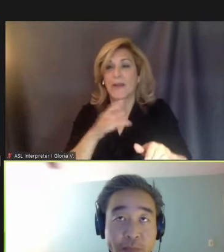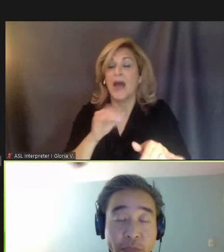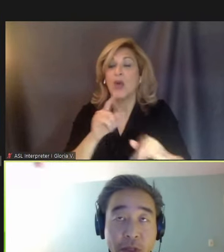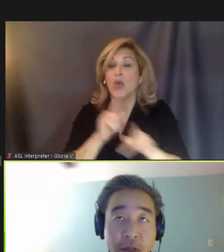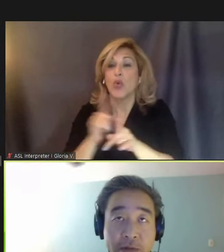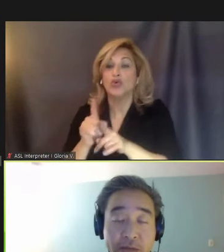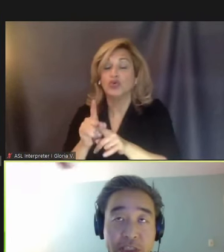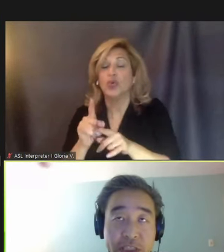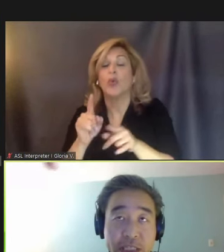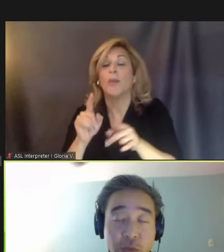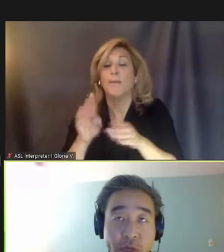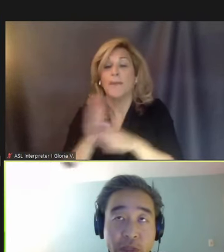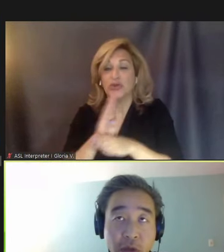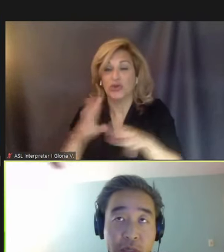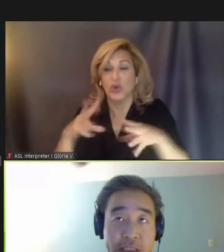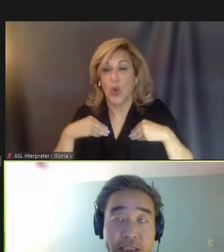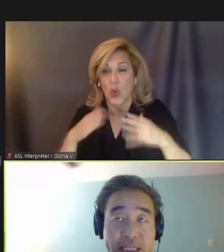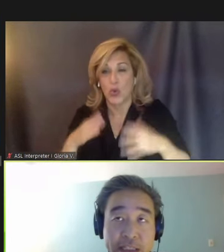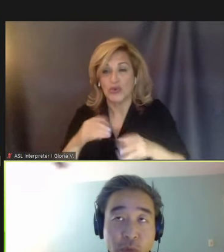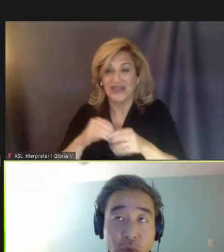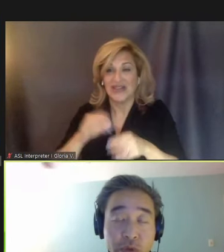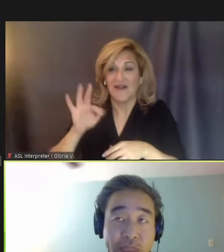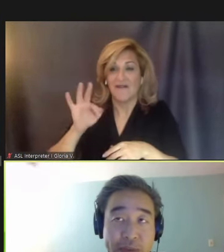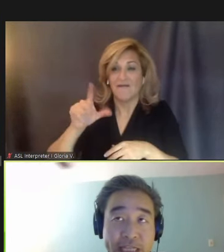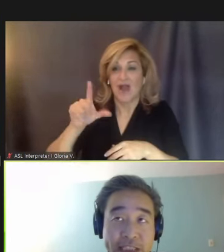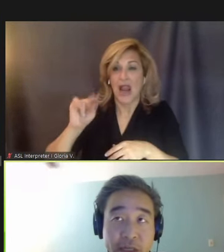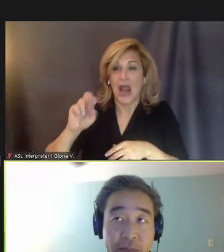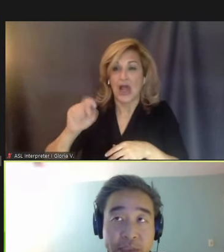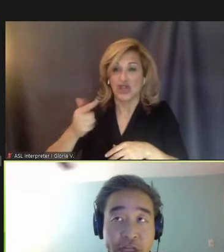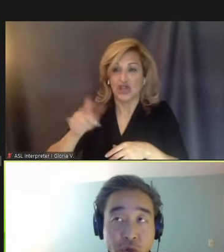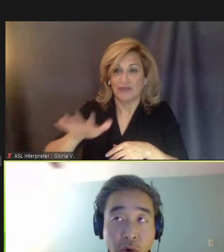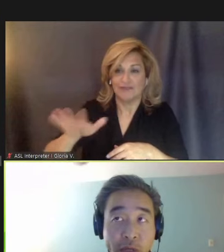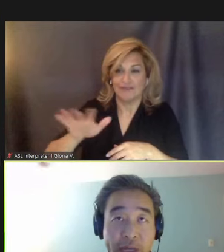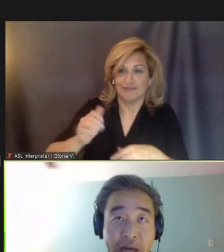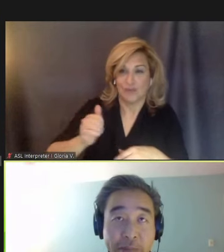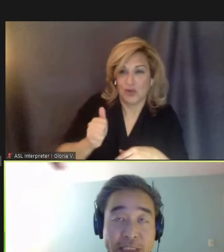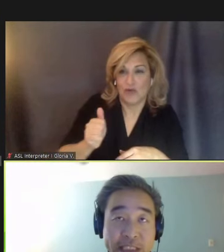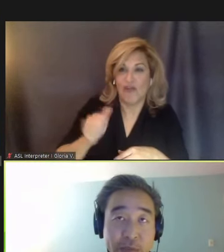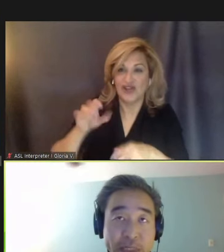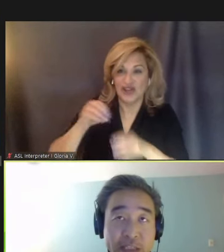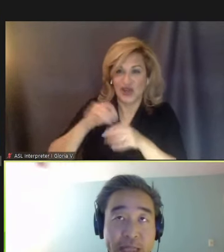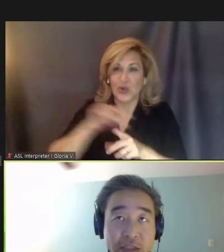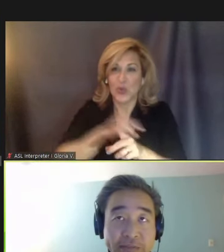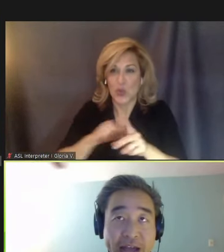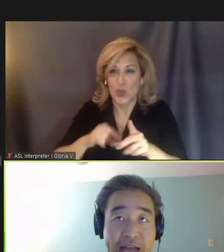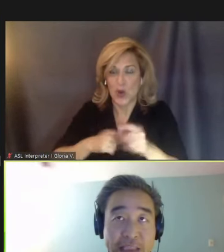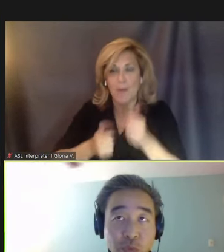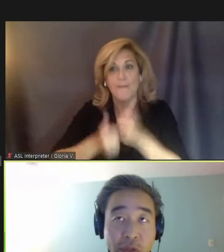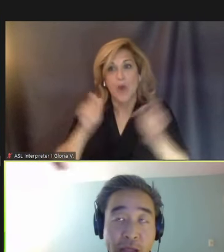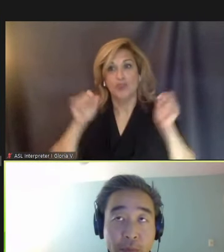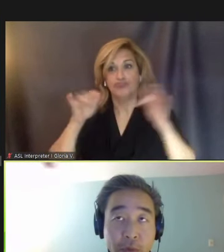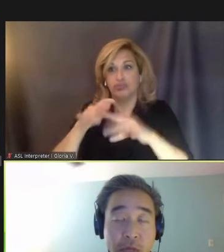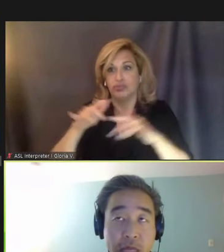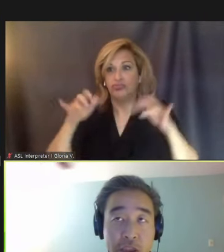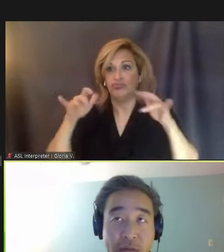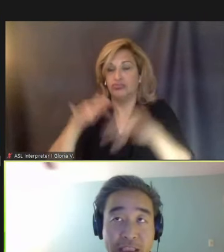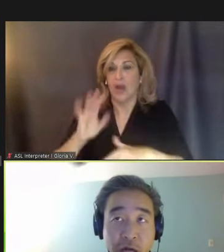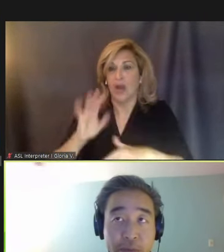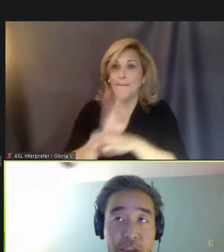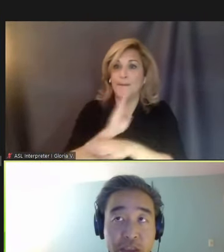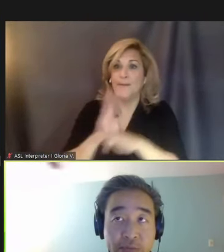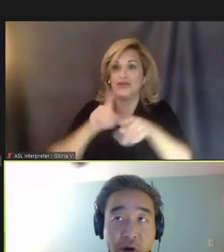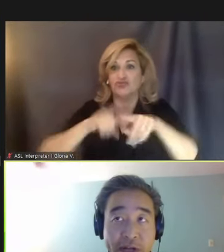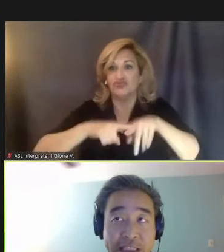Flushing. Flushing is one of the largest intermodal transportation hubs in New York, and our business community depends on fast, reliable